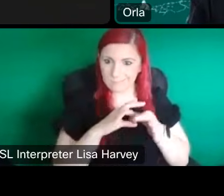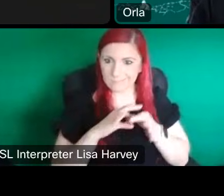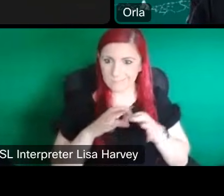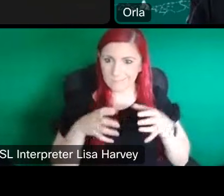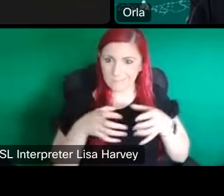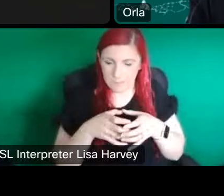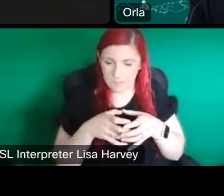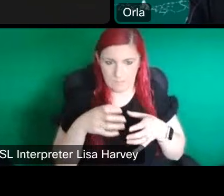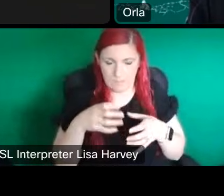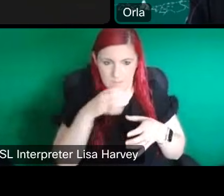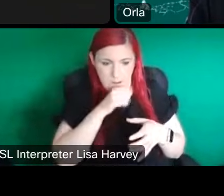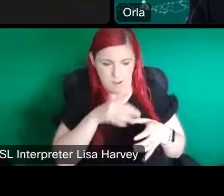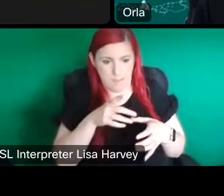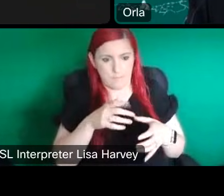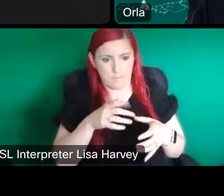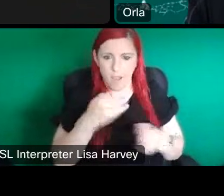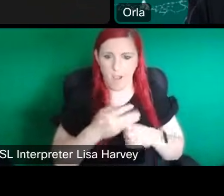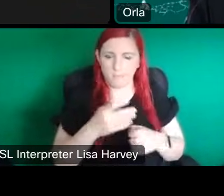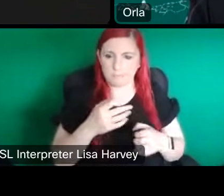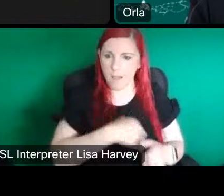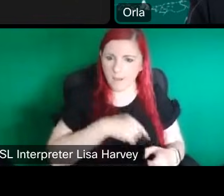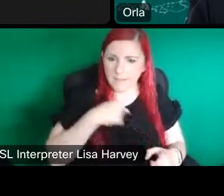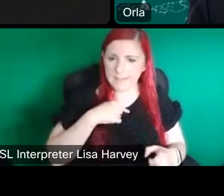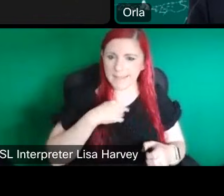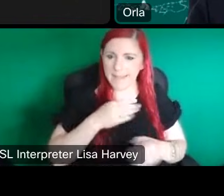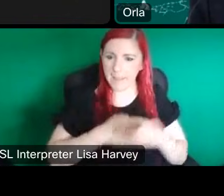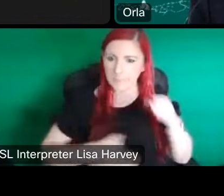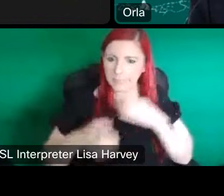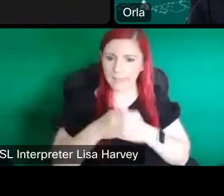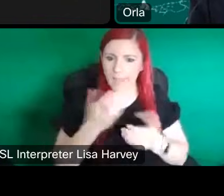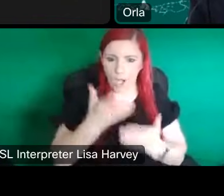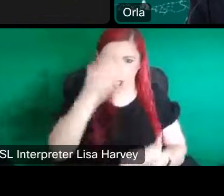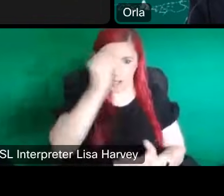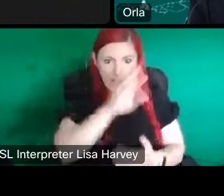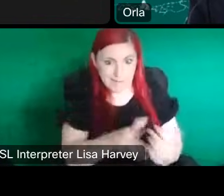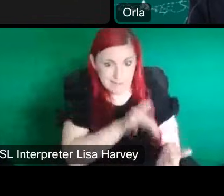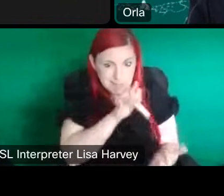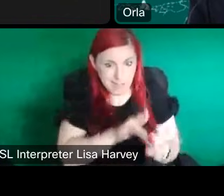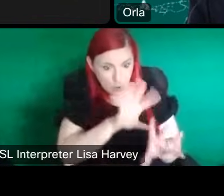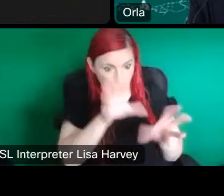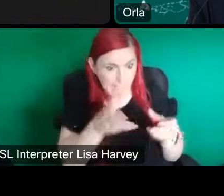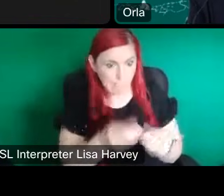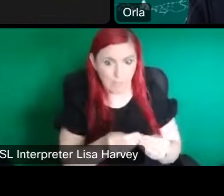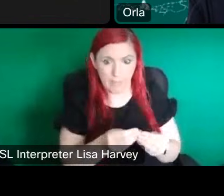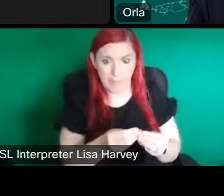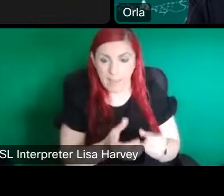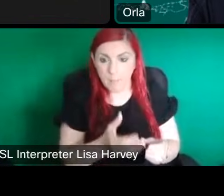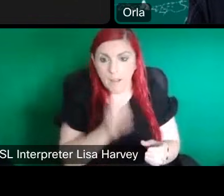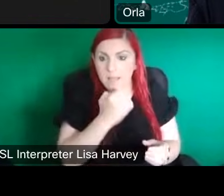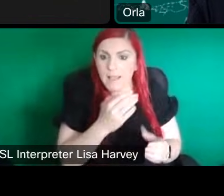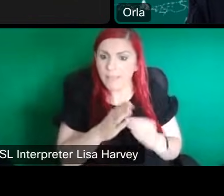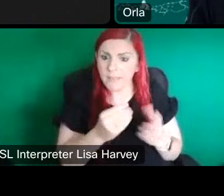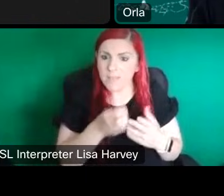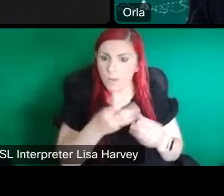honesty, empathy, and learning are at the core of how we respond when things go wrong in healthcare. And they do go wrong in